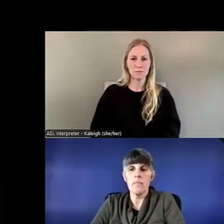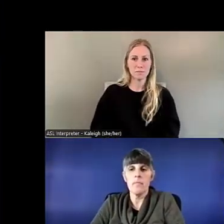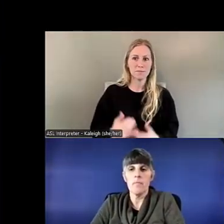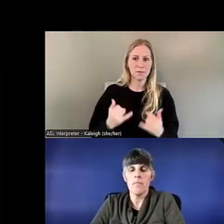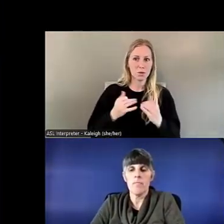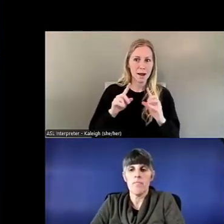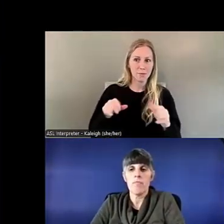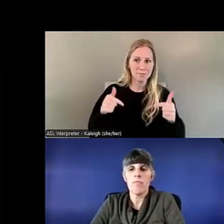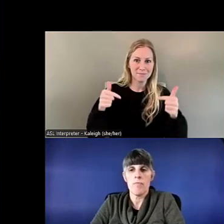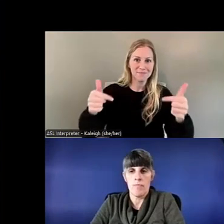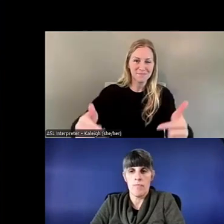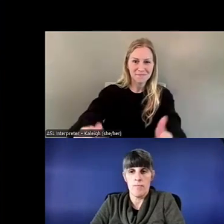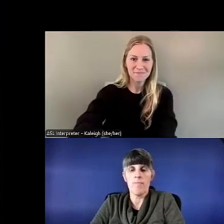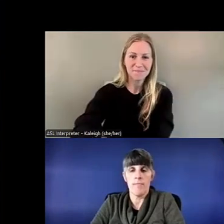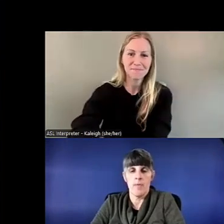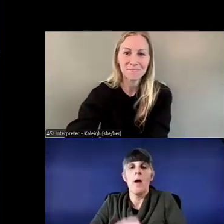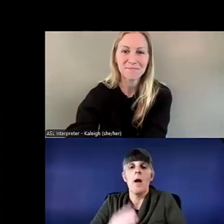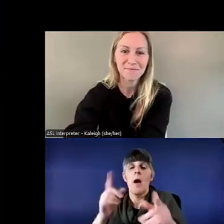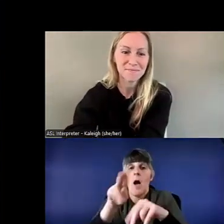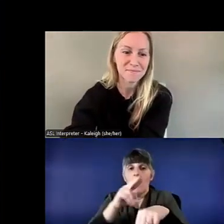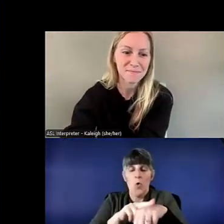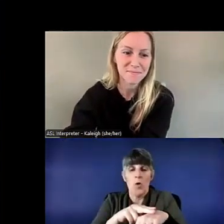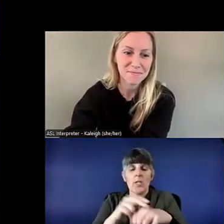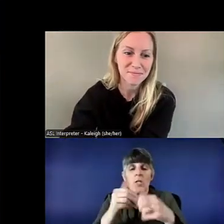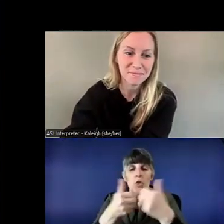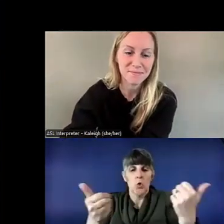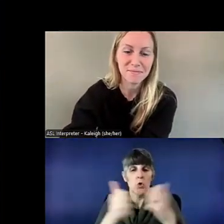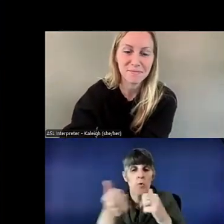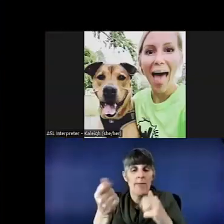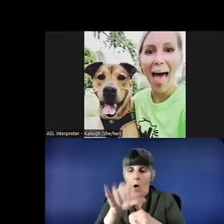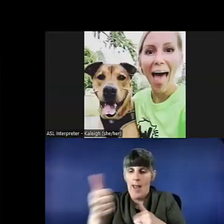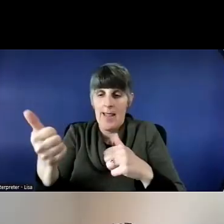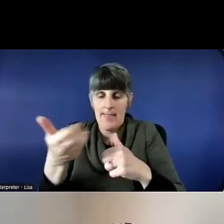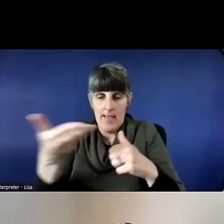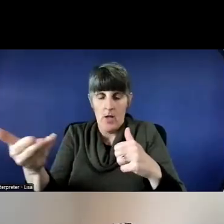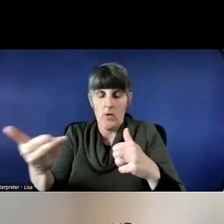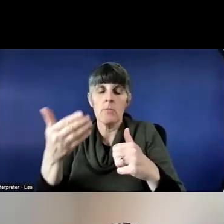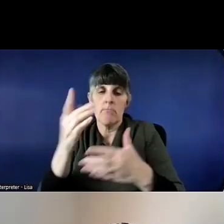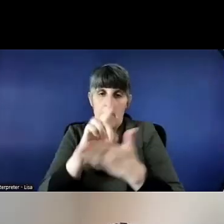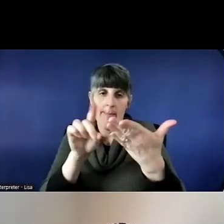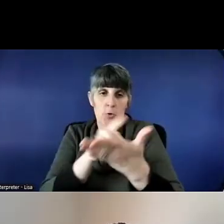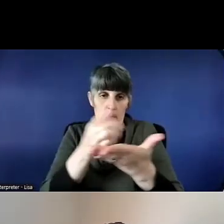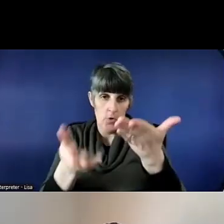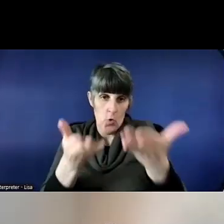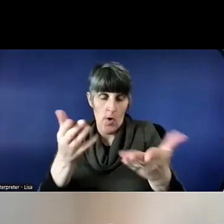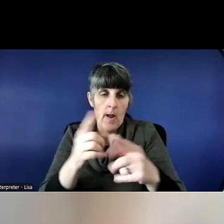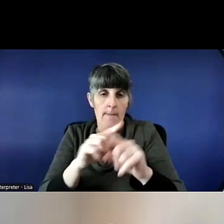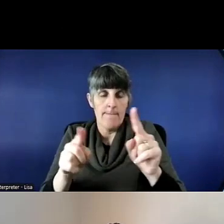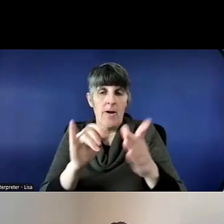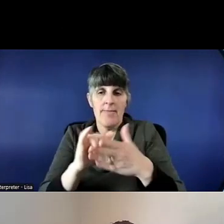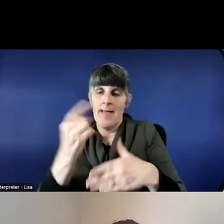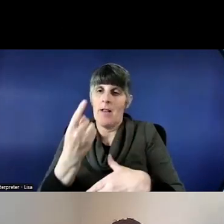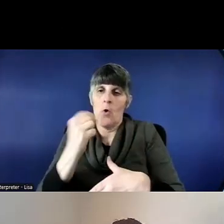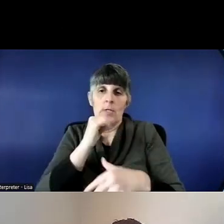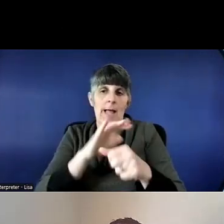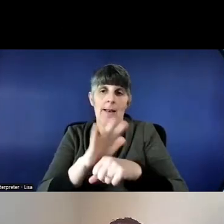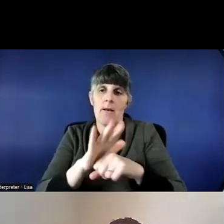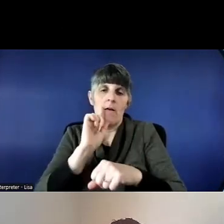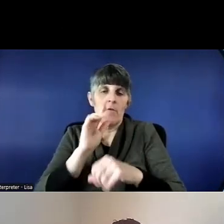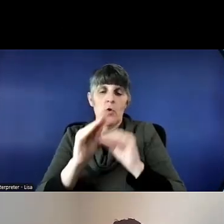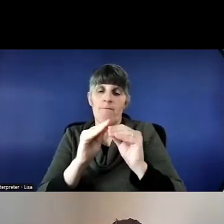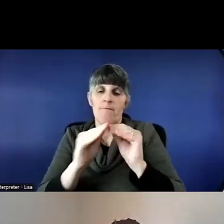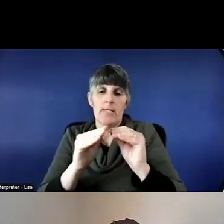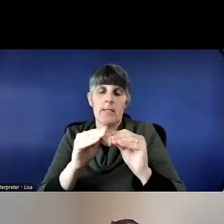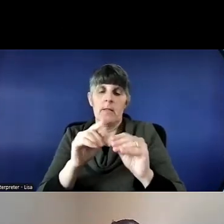Of course, banning seclusion without anything else may address a discriminatory practice, but that alone is not enough to fix the